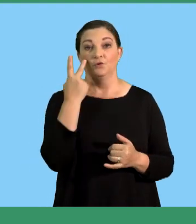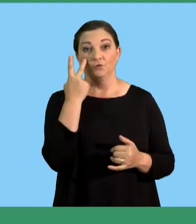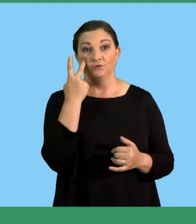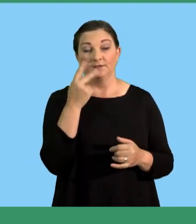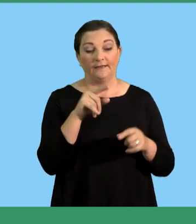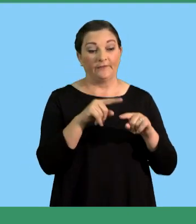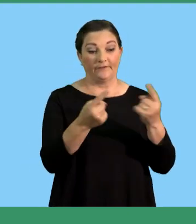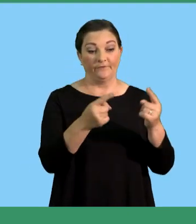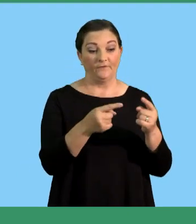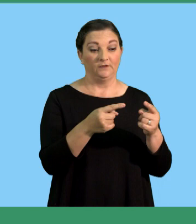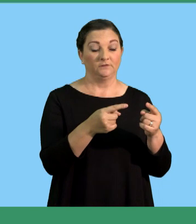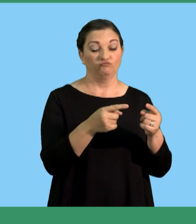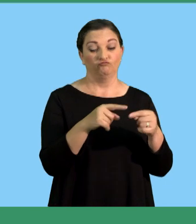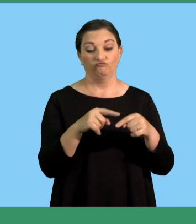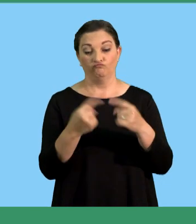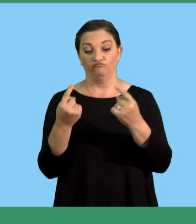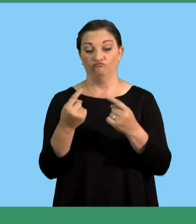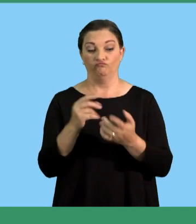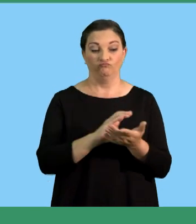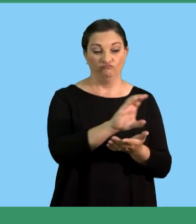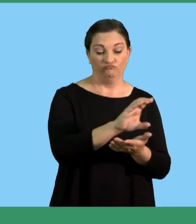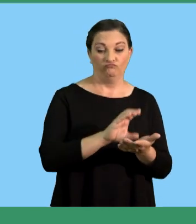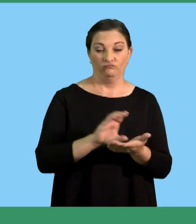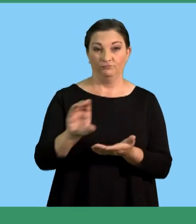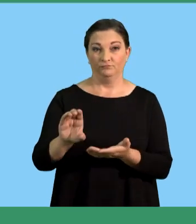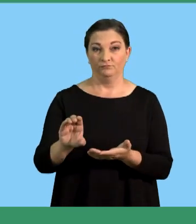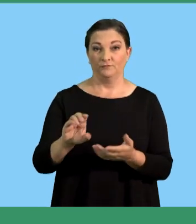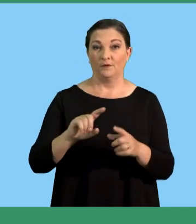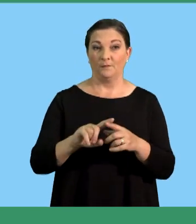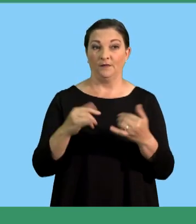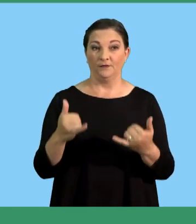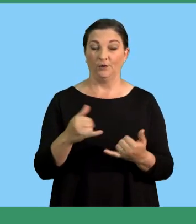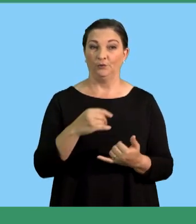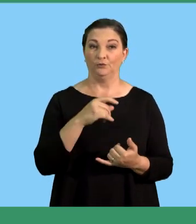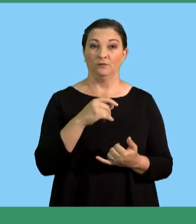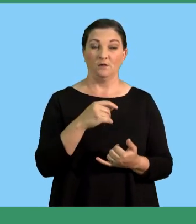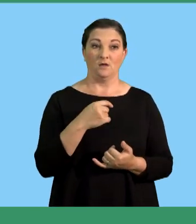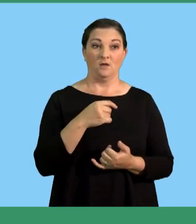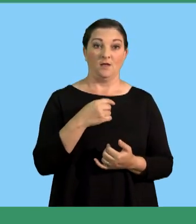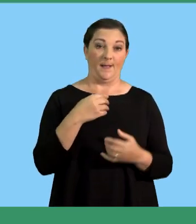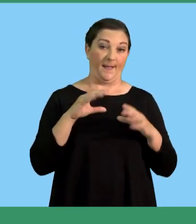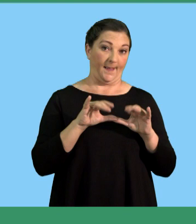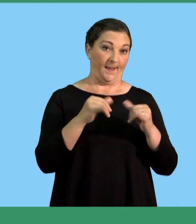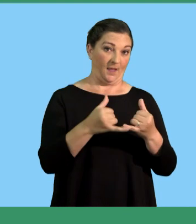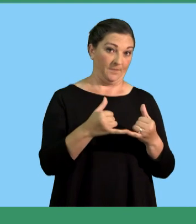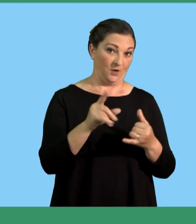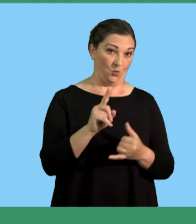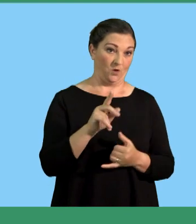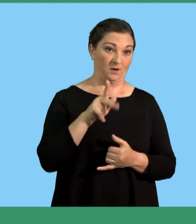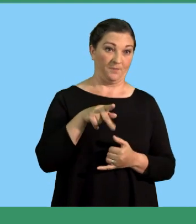of investment opportunities that were used by prime plumbers in each statement below.